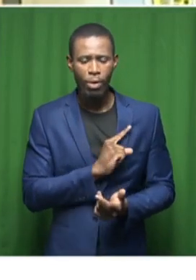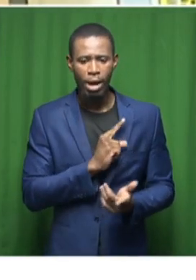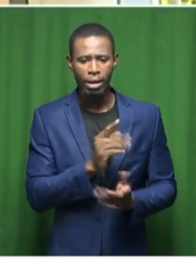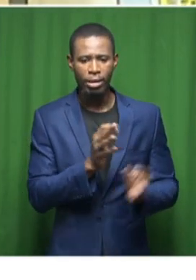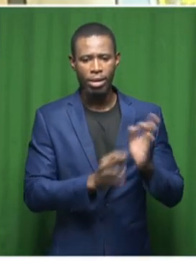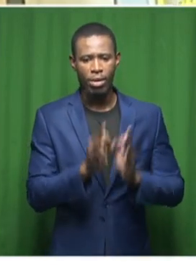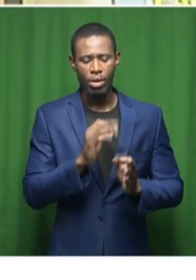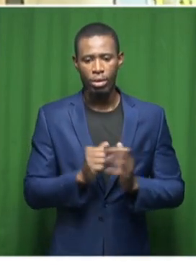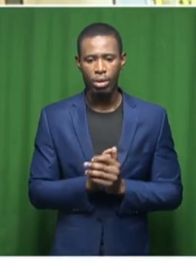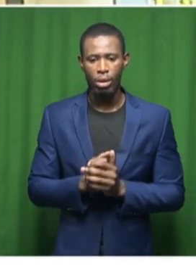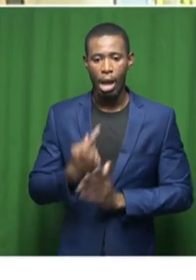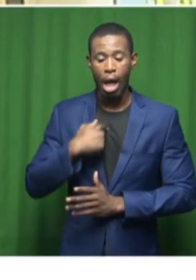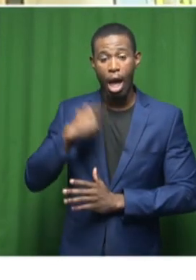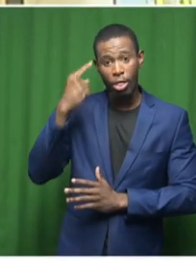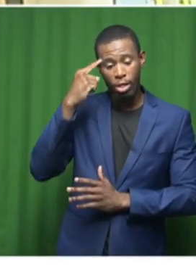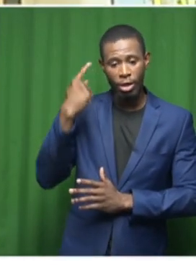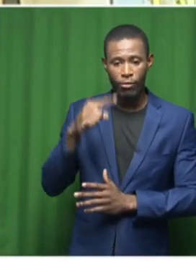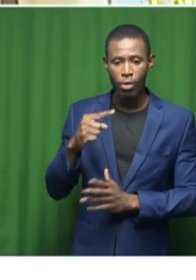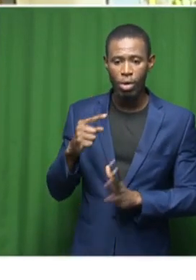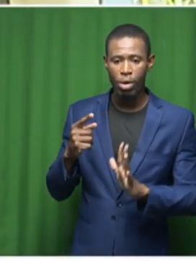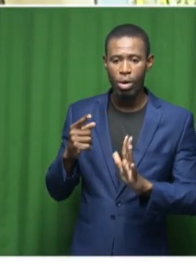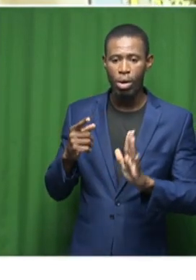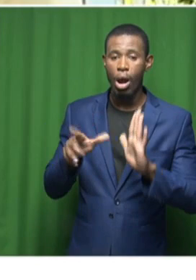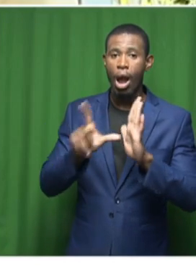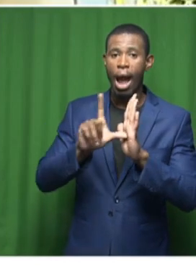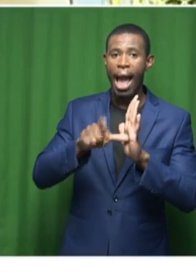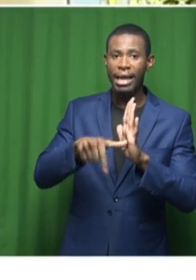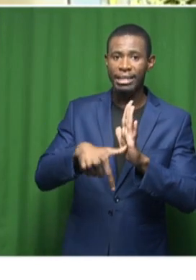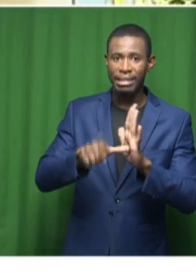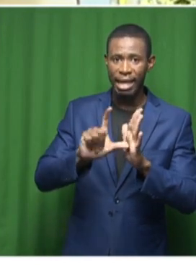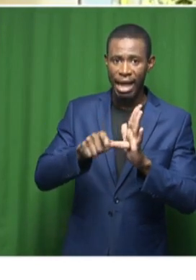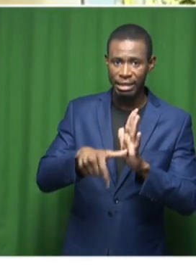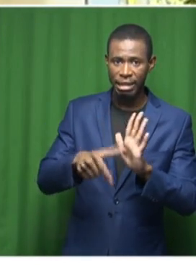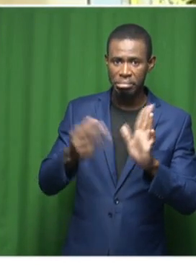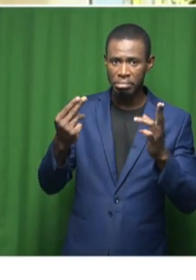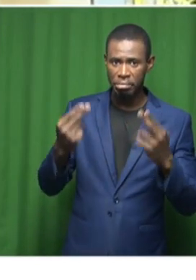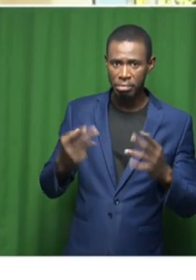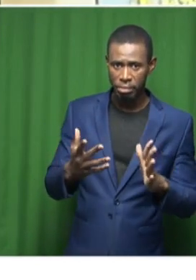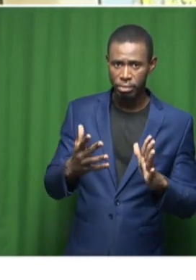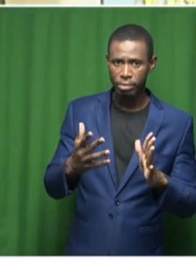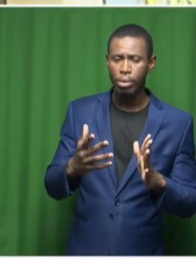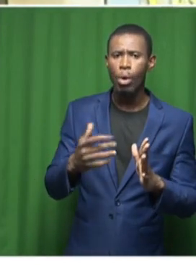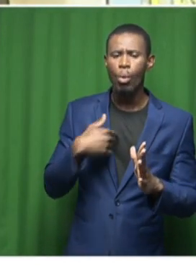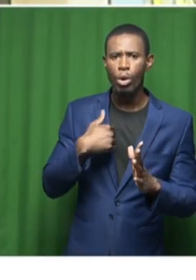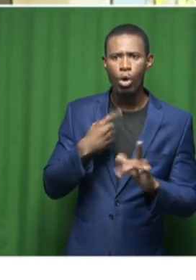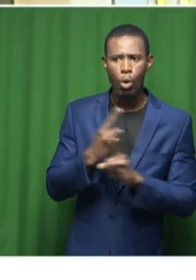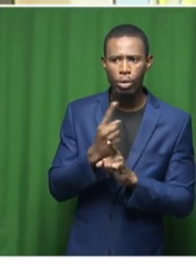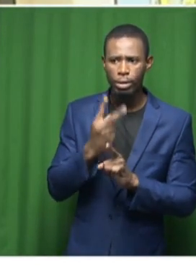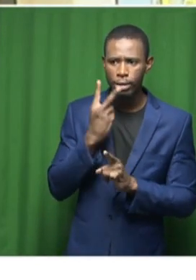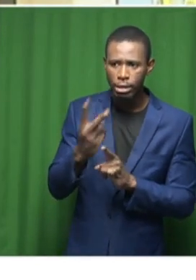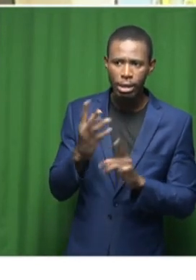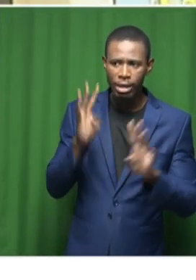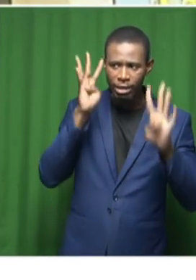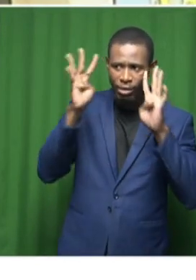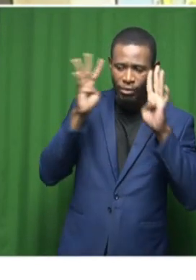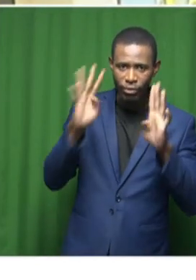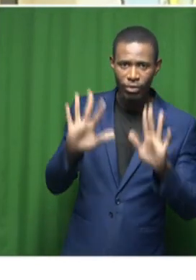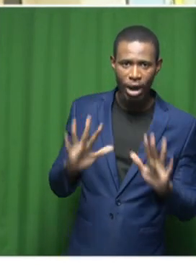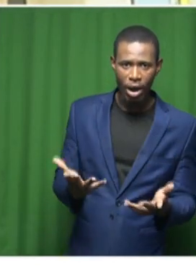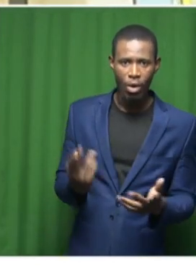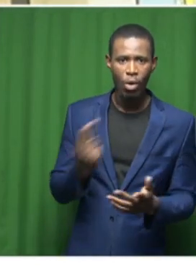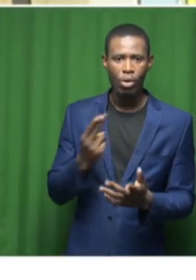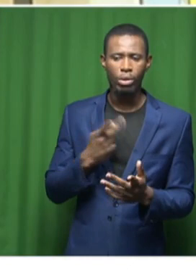I think for architects, we're always looking for innovation in architecture. We're looking for how can we